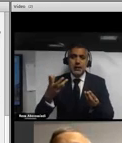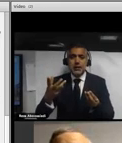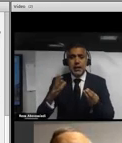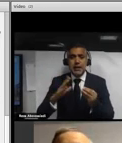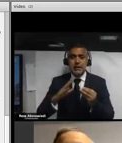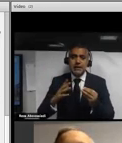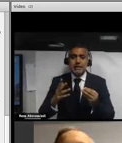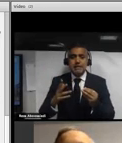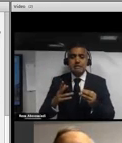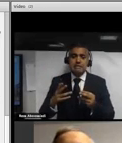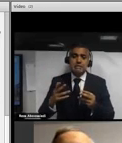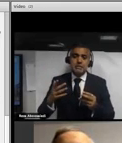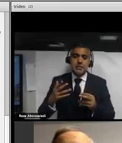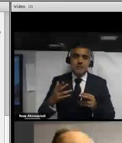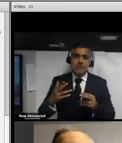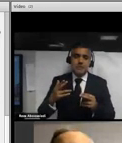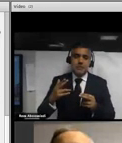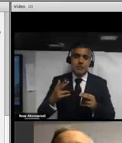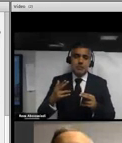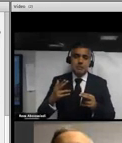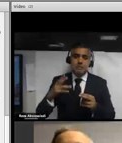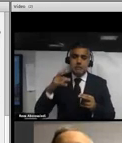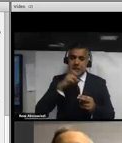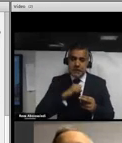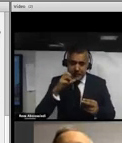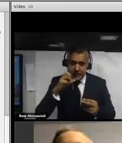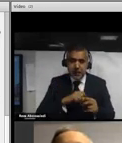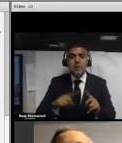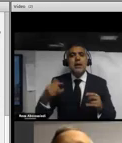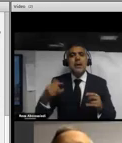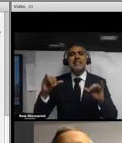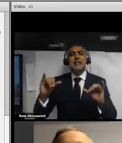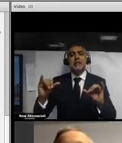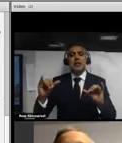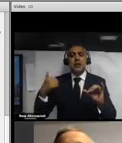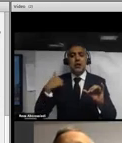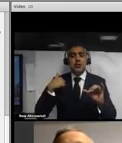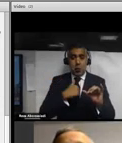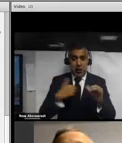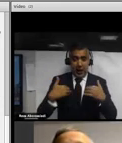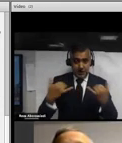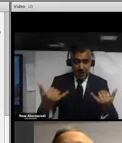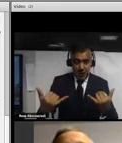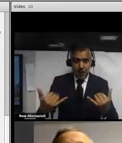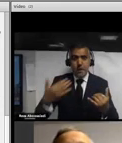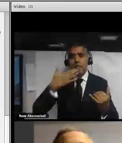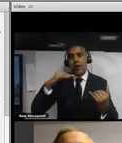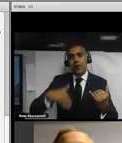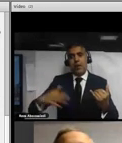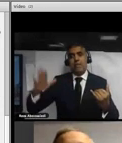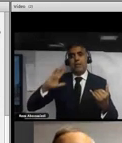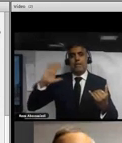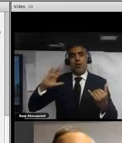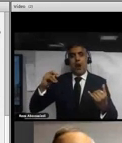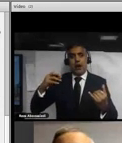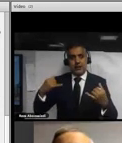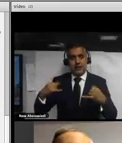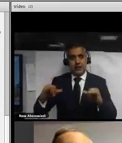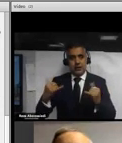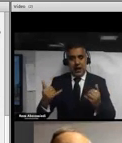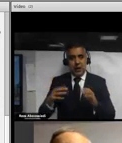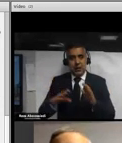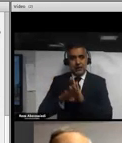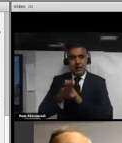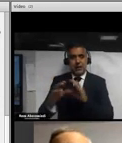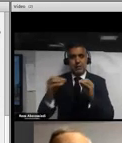there's always shortcomings, but still what we have now is much better than in the past and is even being developed further.